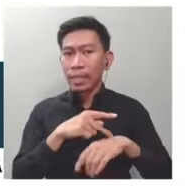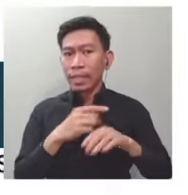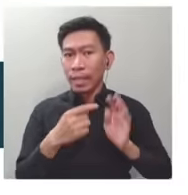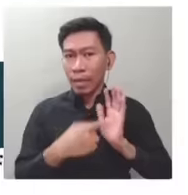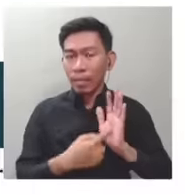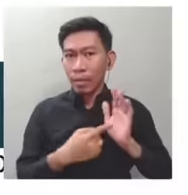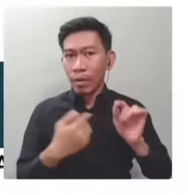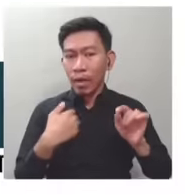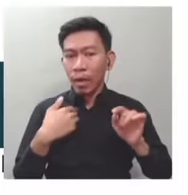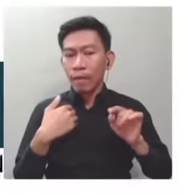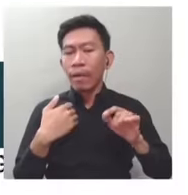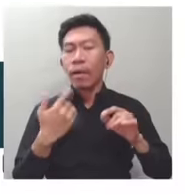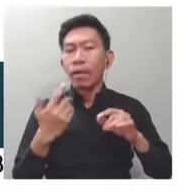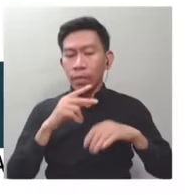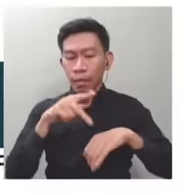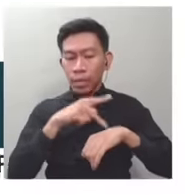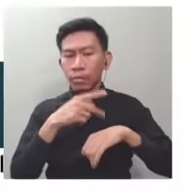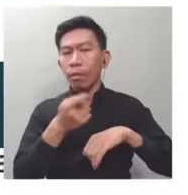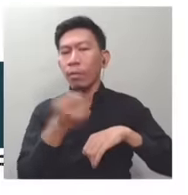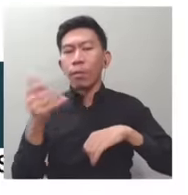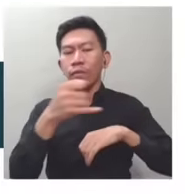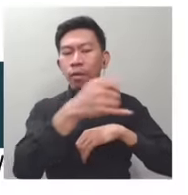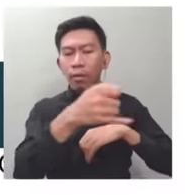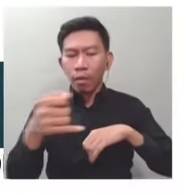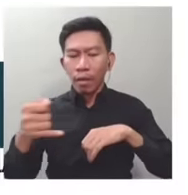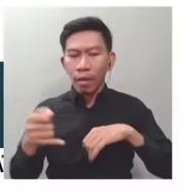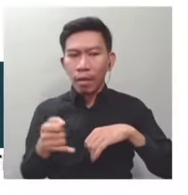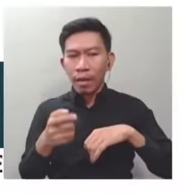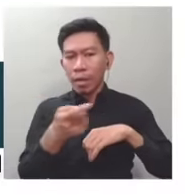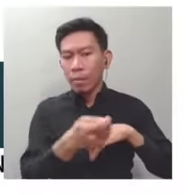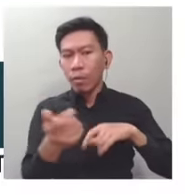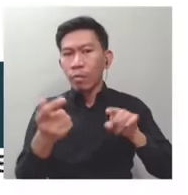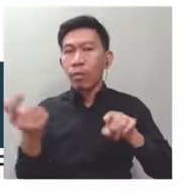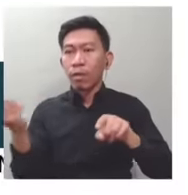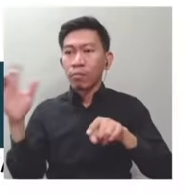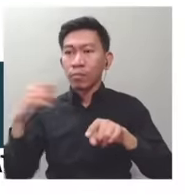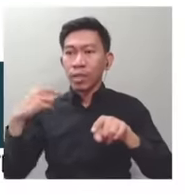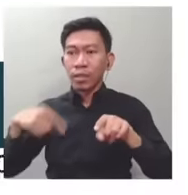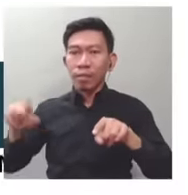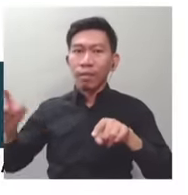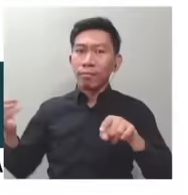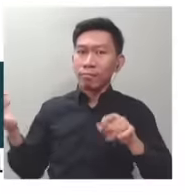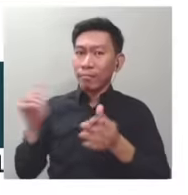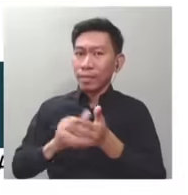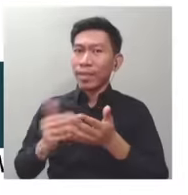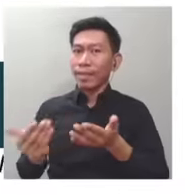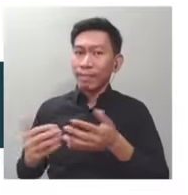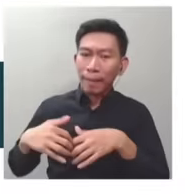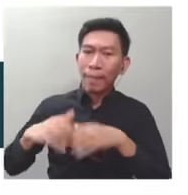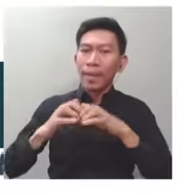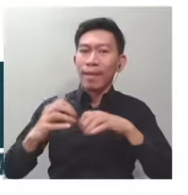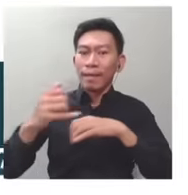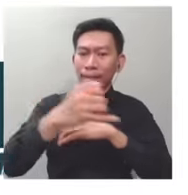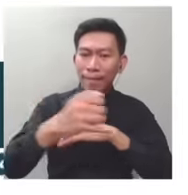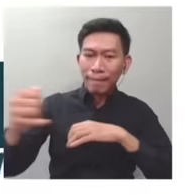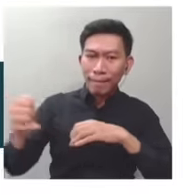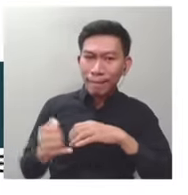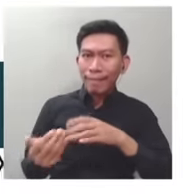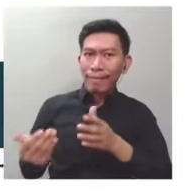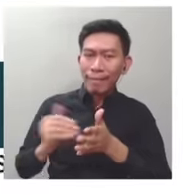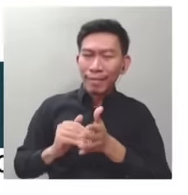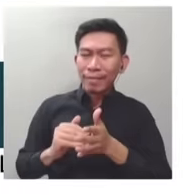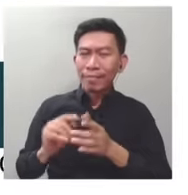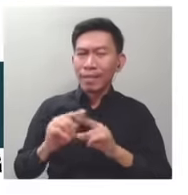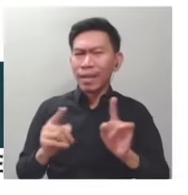the barriers, at the very least, China can always put up new ones. But on the other side of the spectrum, what